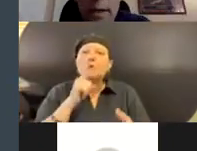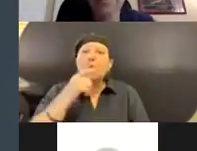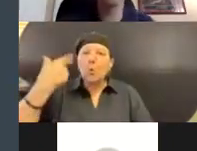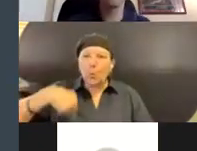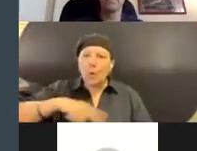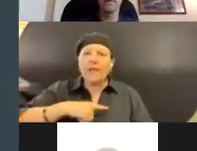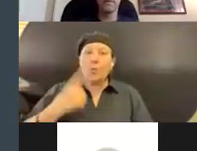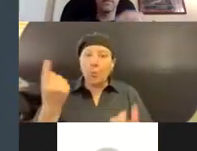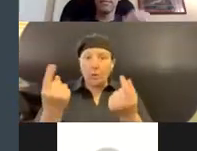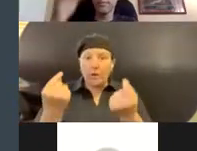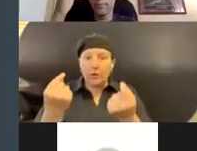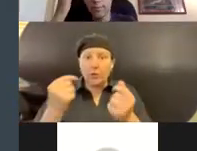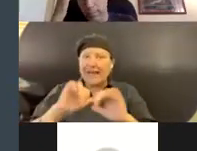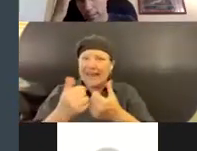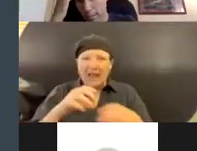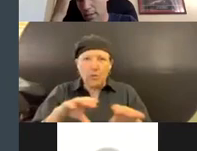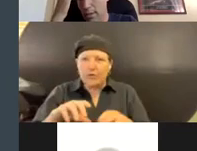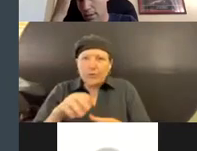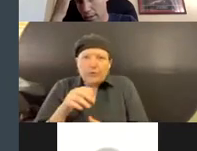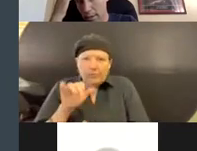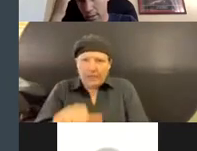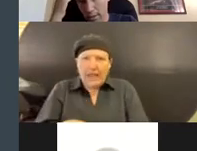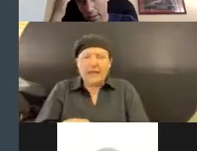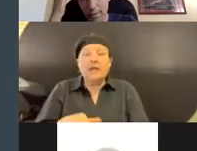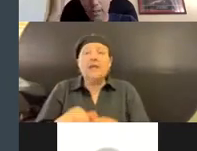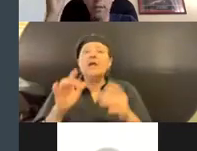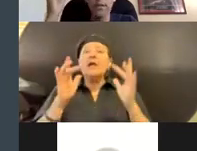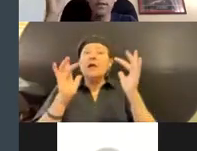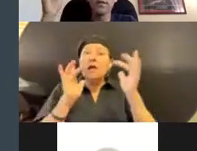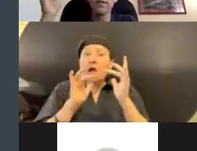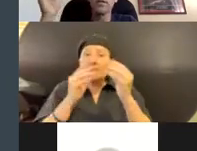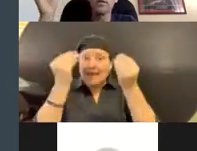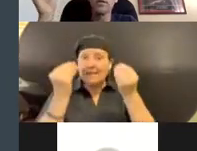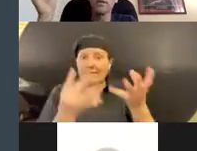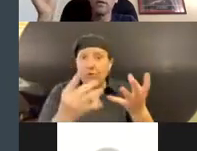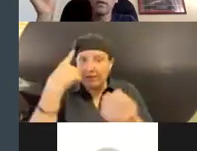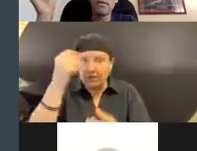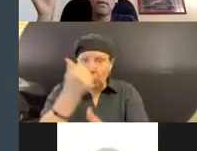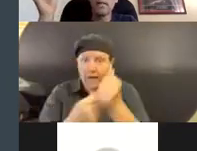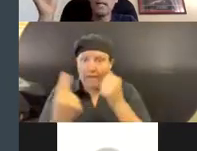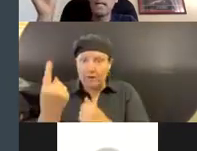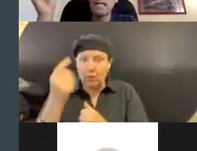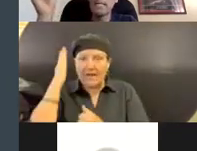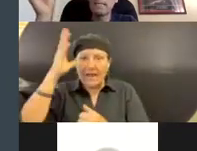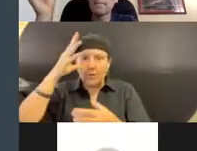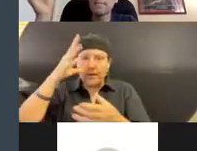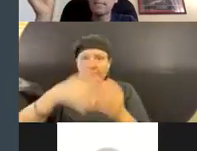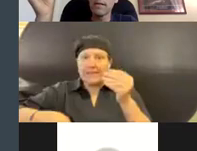we do it. It also has contact information for everyone. Let